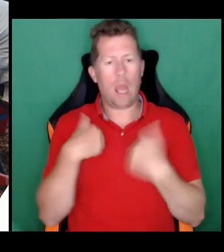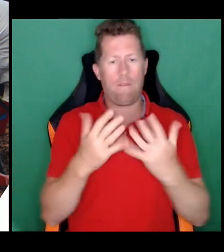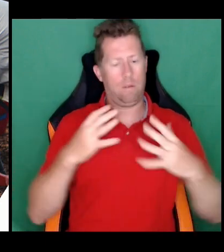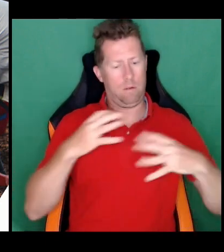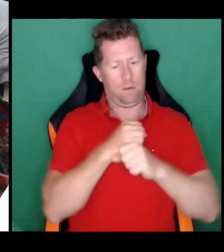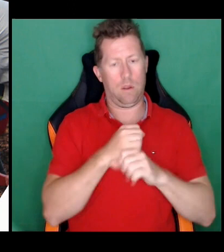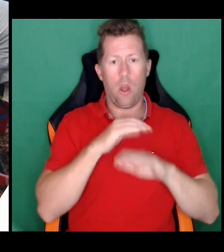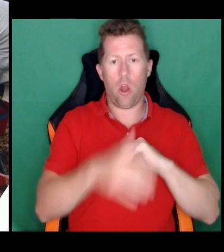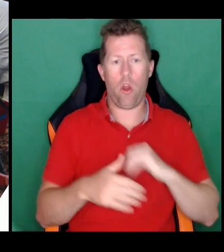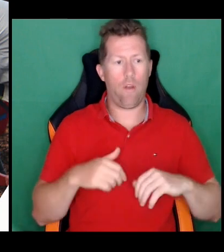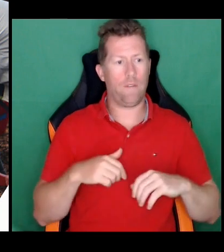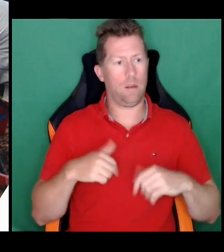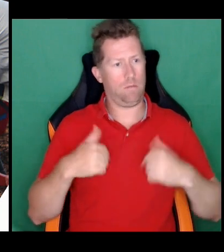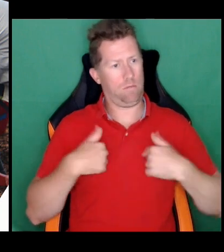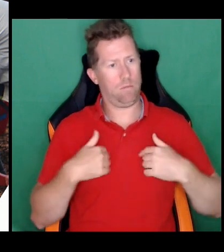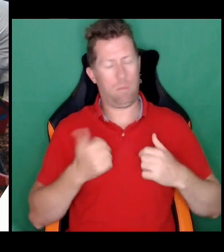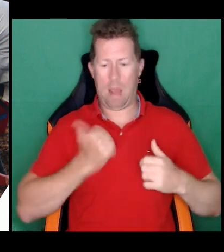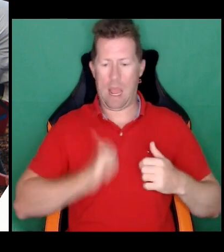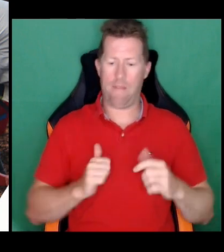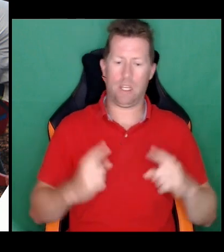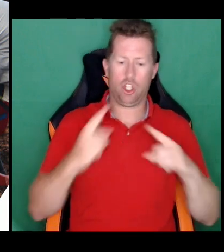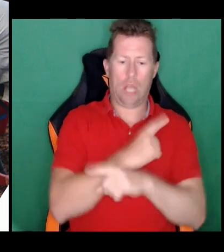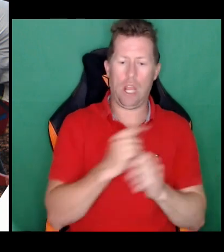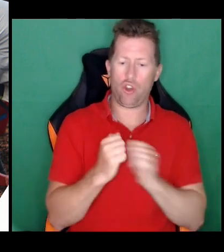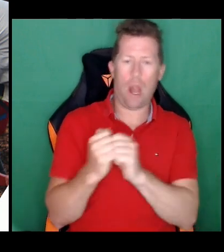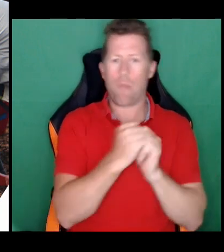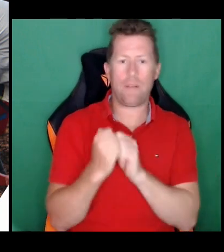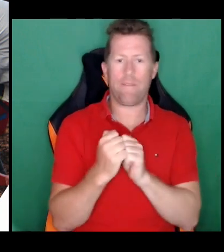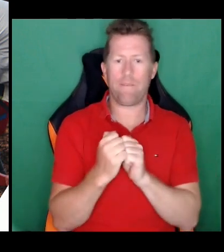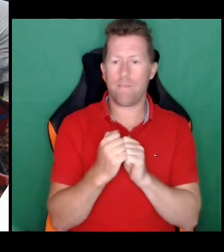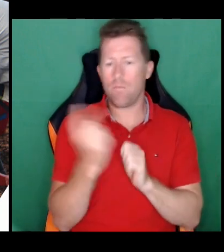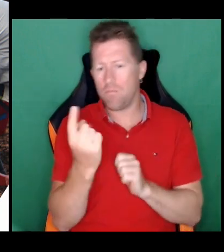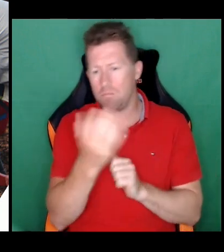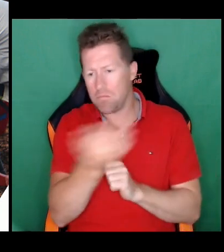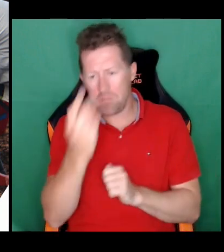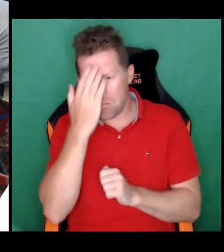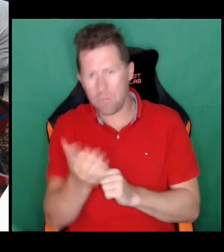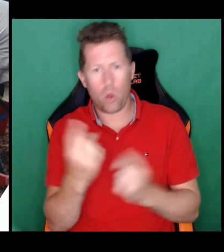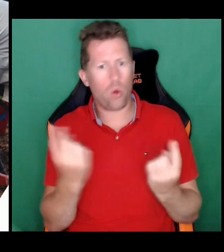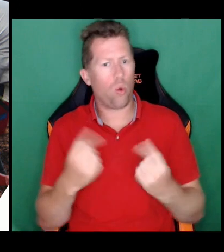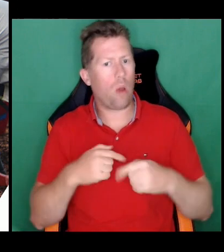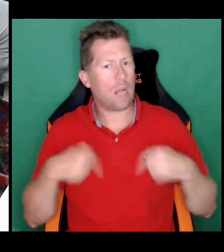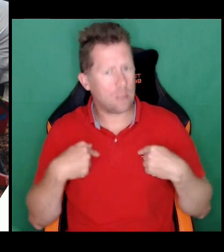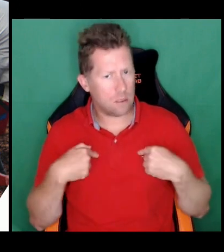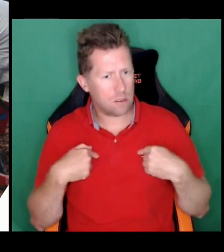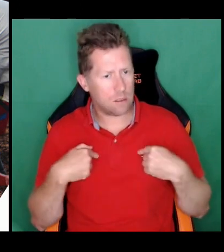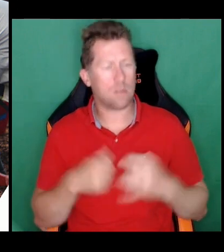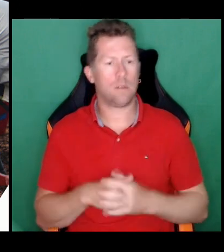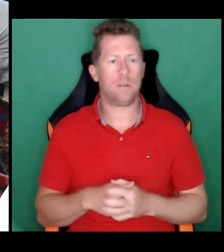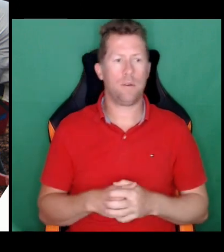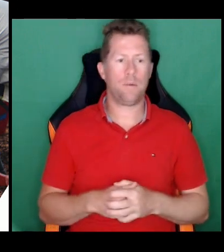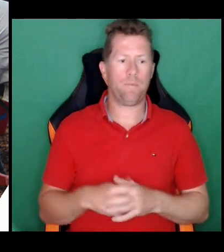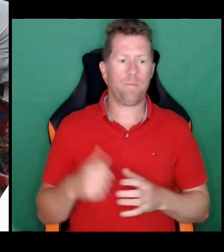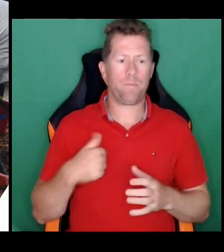about the Behaviour Change Collaborative. Many of you probably are not familiar with us, particularly if you're on the Eastern Seaboard.